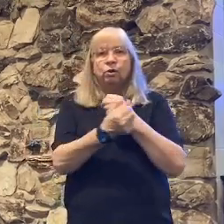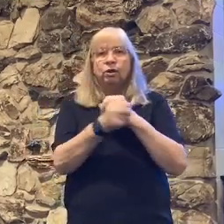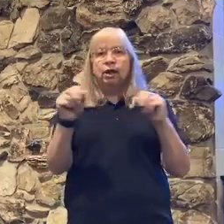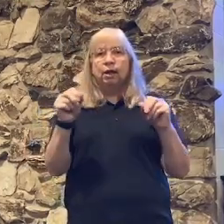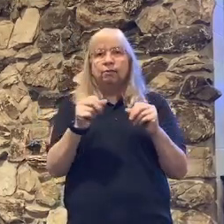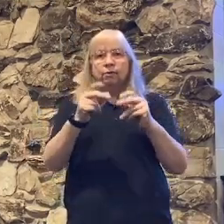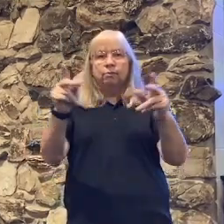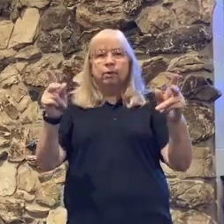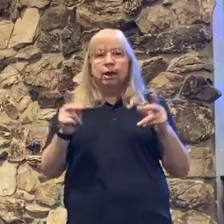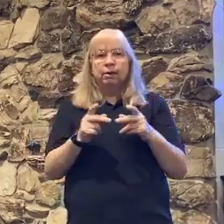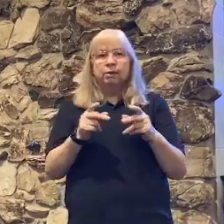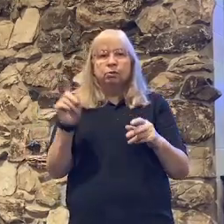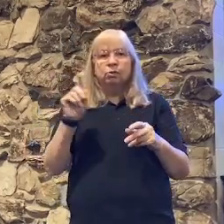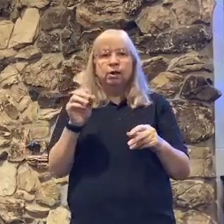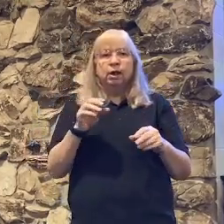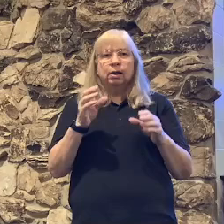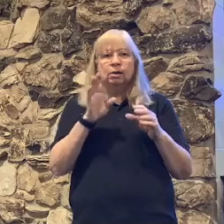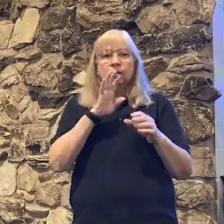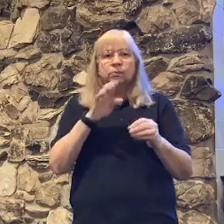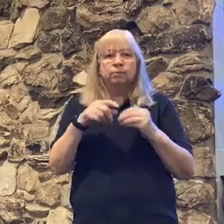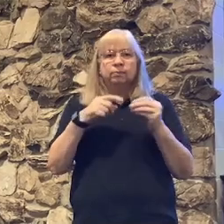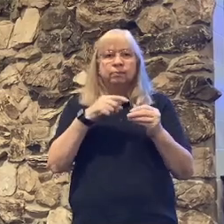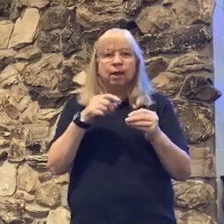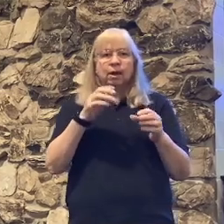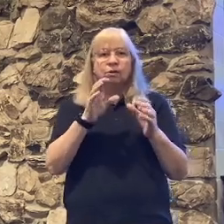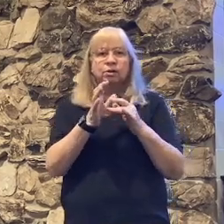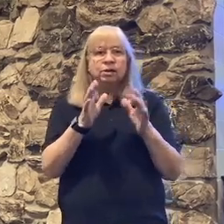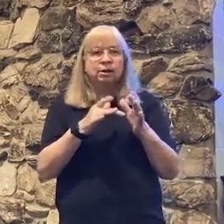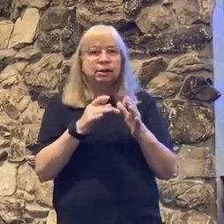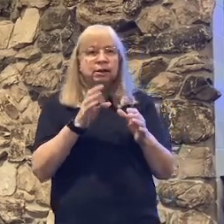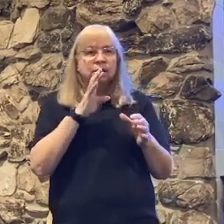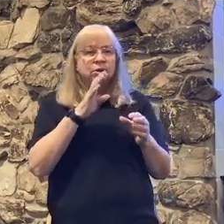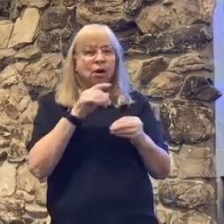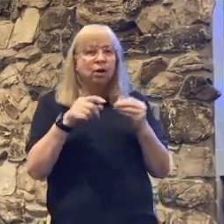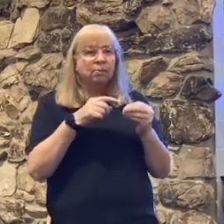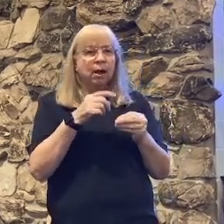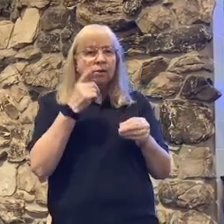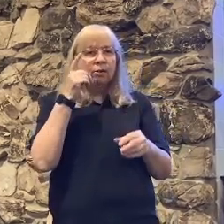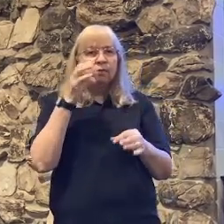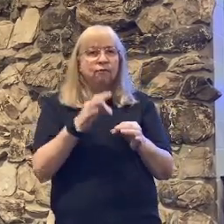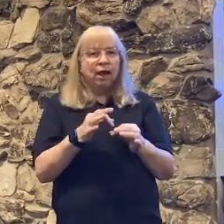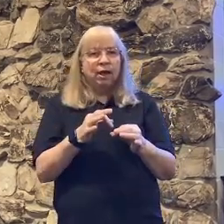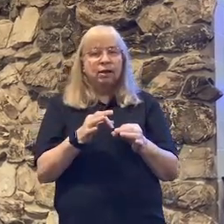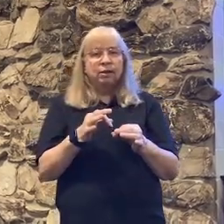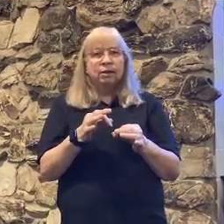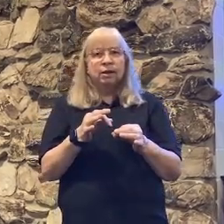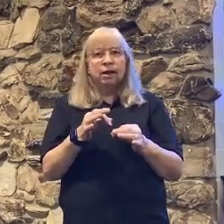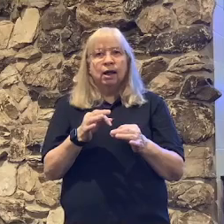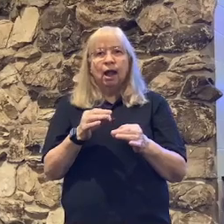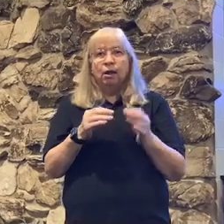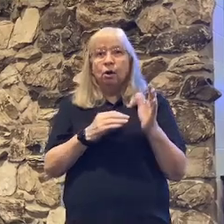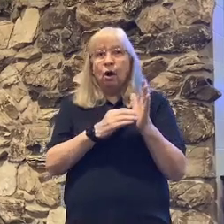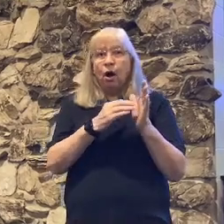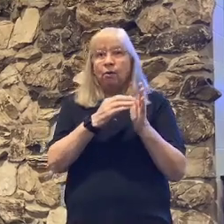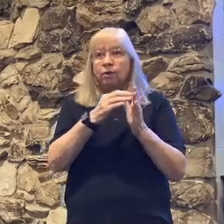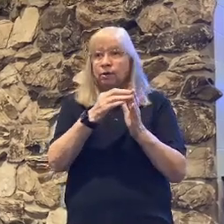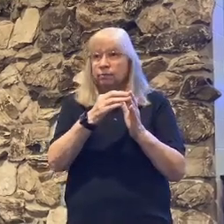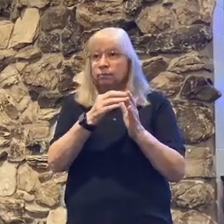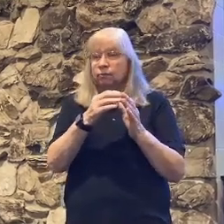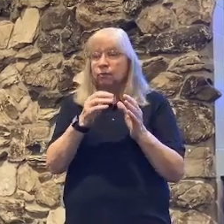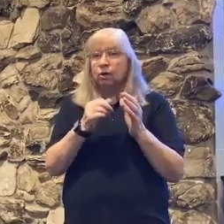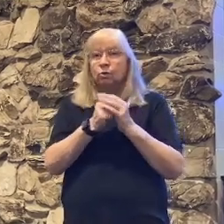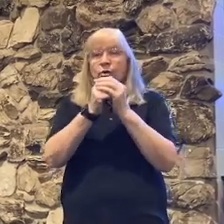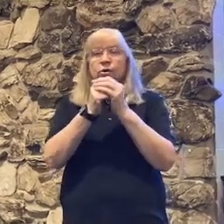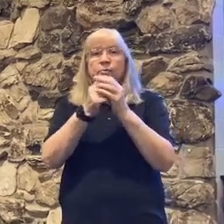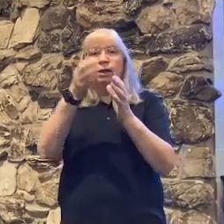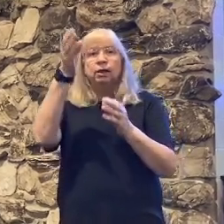places where they could talk about Jesus and talk about their faith. And quite often, even worship God